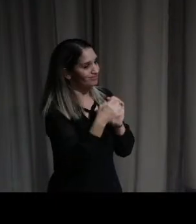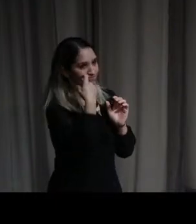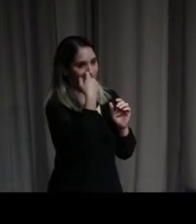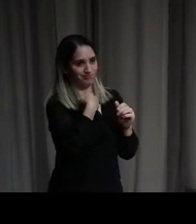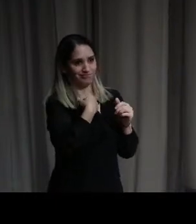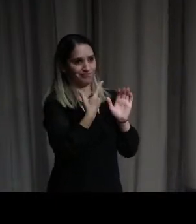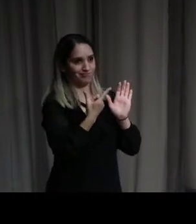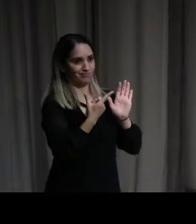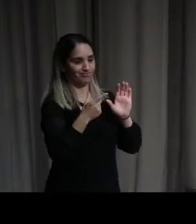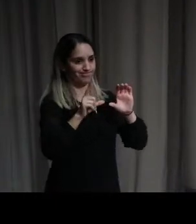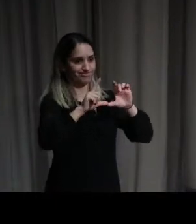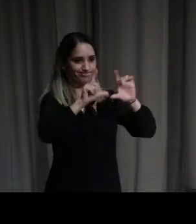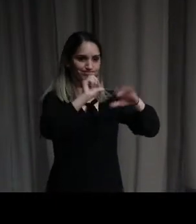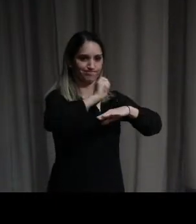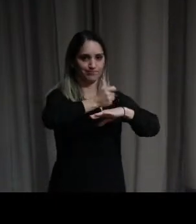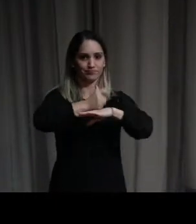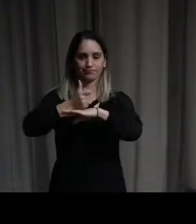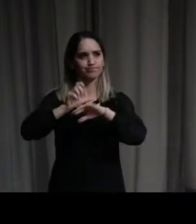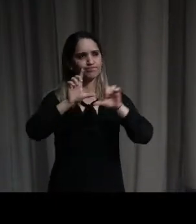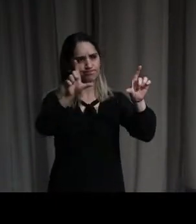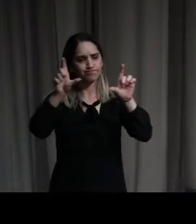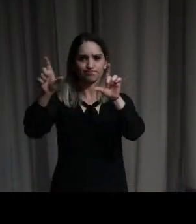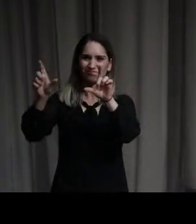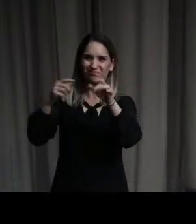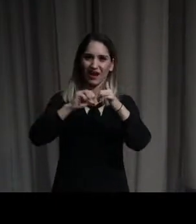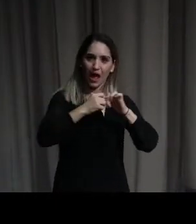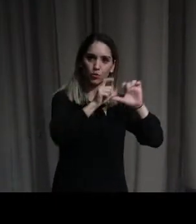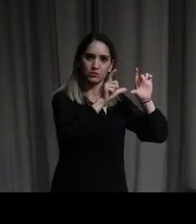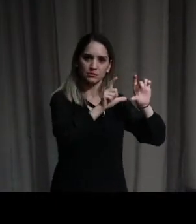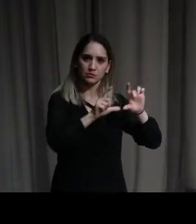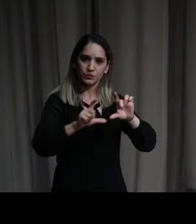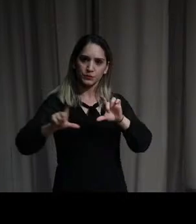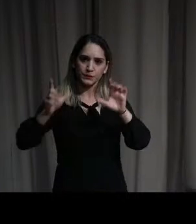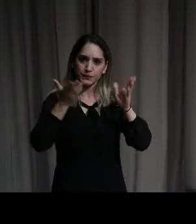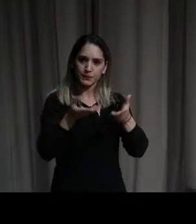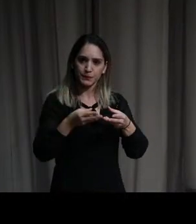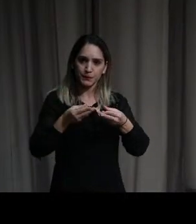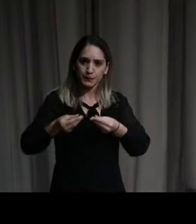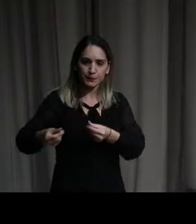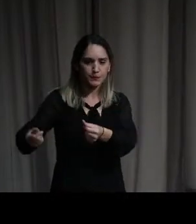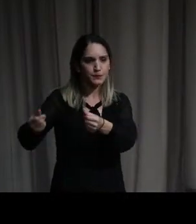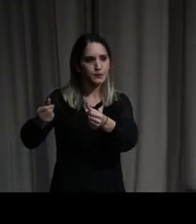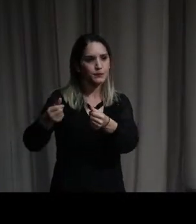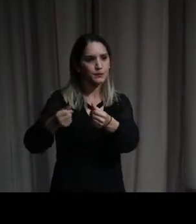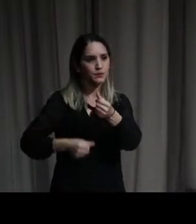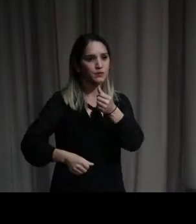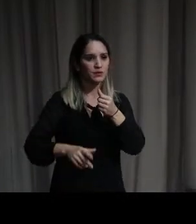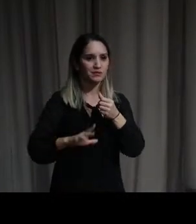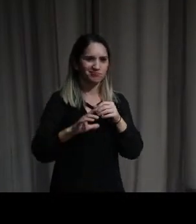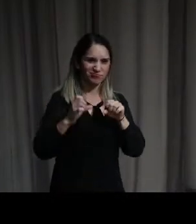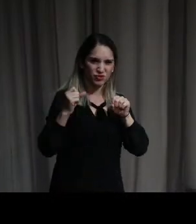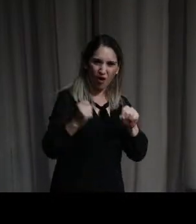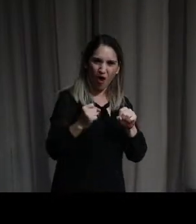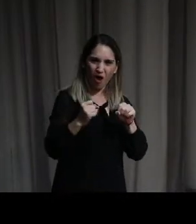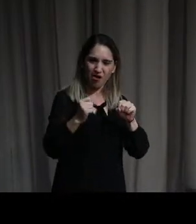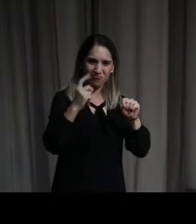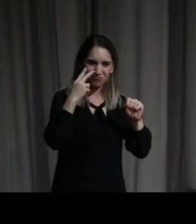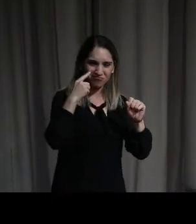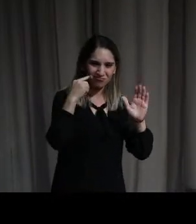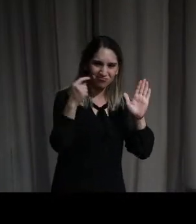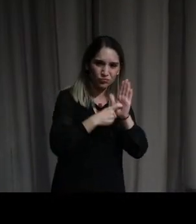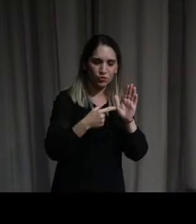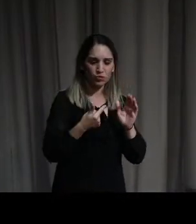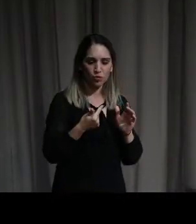and there's something that is both, grotesque means to both attract and repel at the same